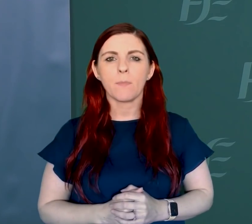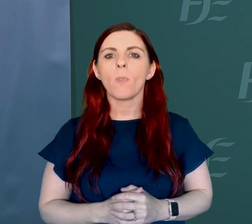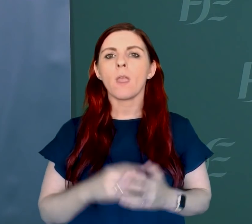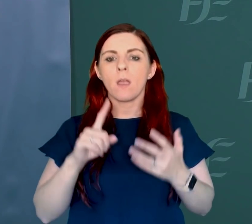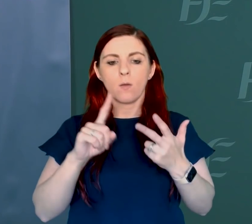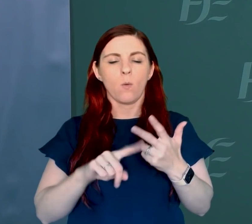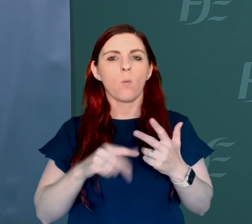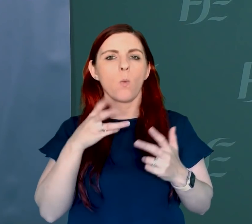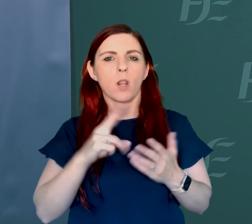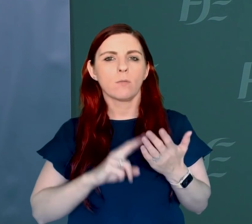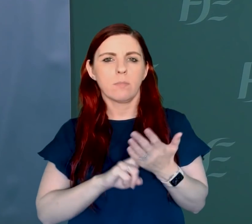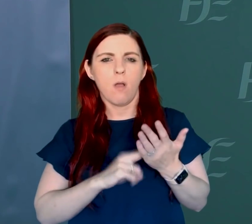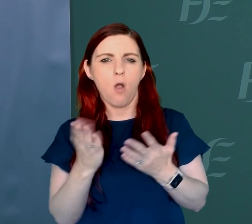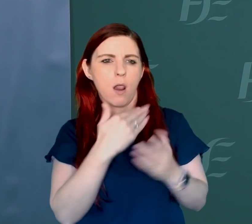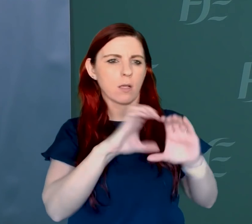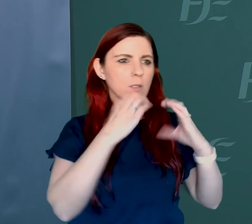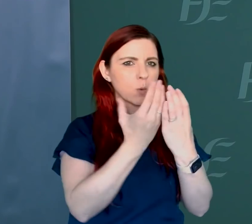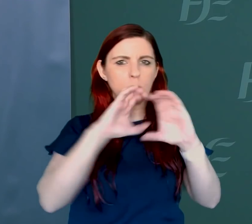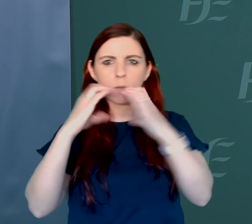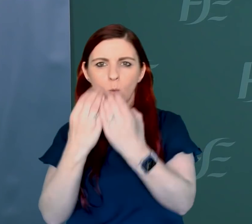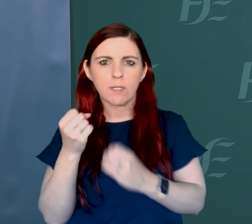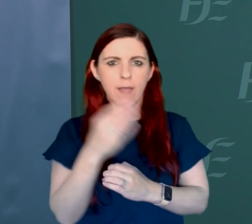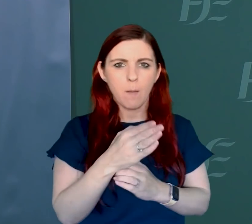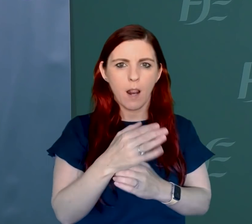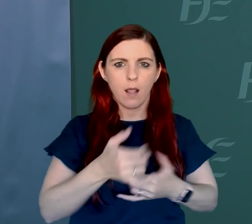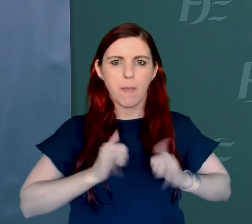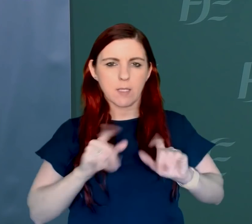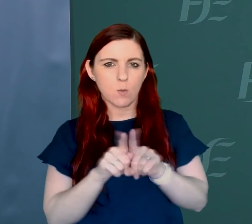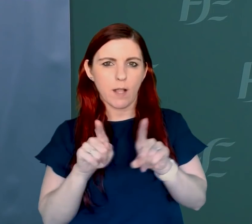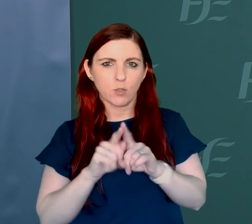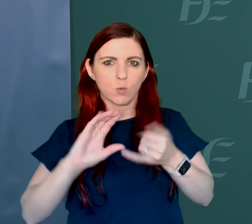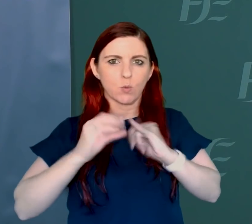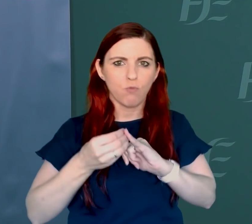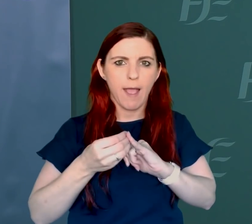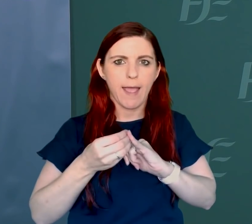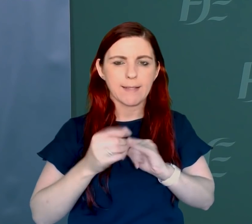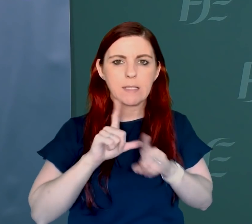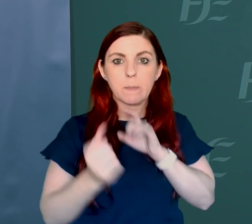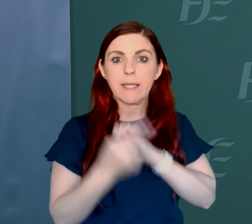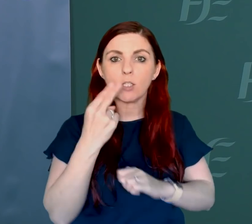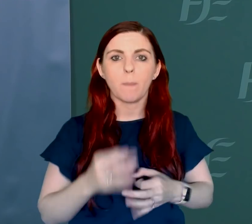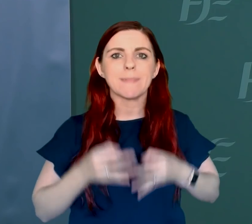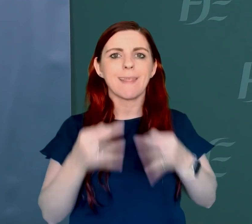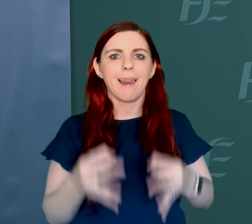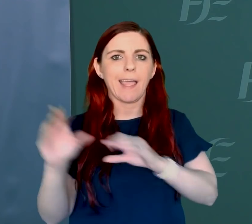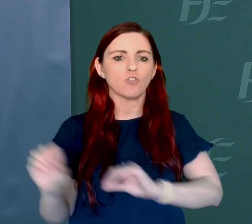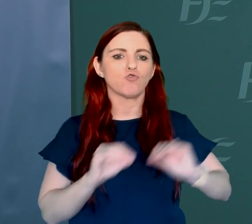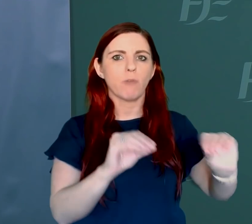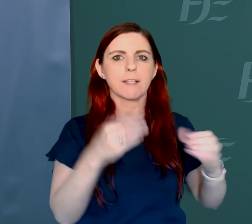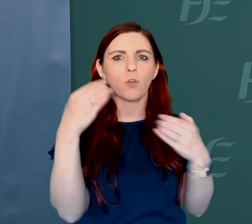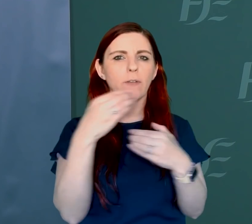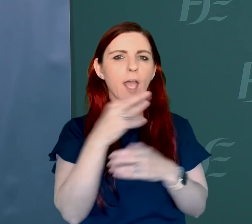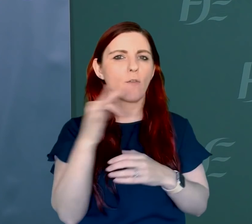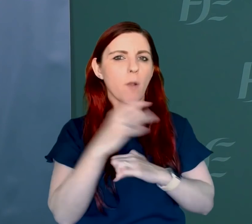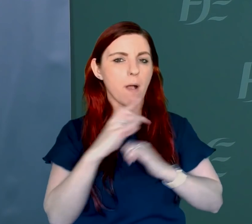be mobilising all of our community available capacity to support an acceleration of delayed transfers of care from hospitals. We'll